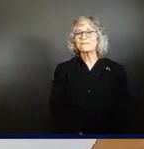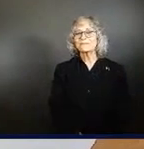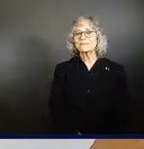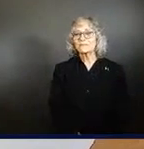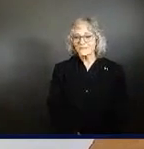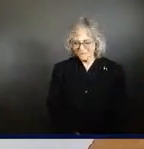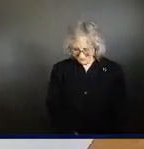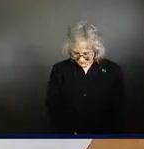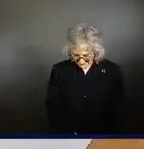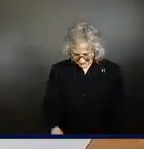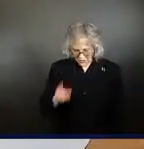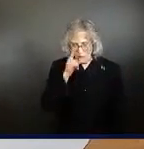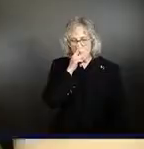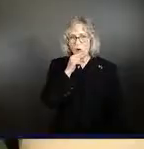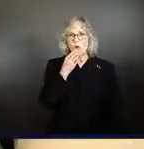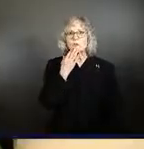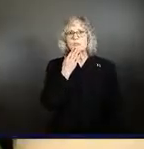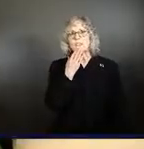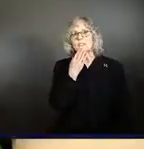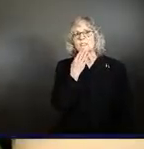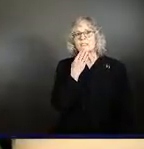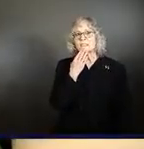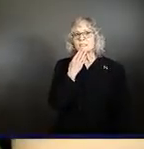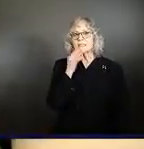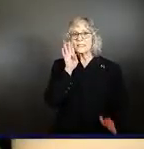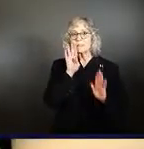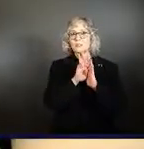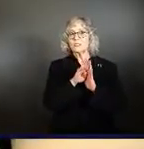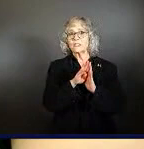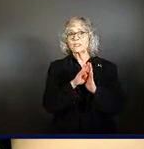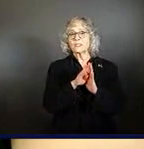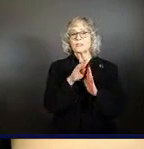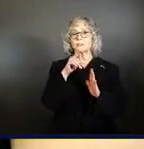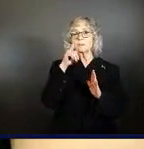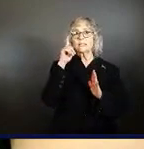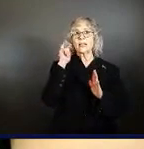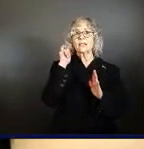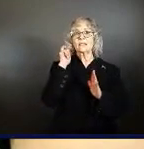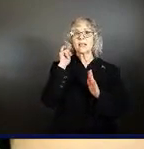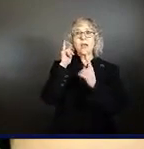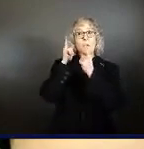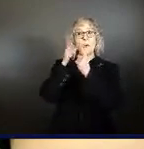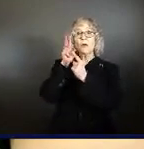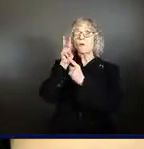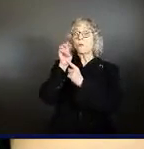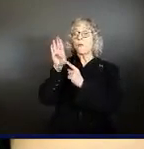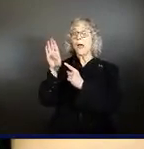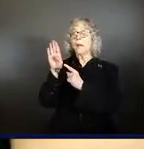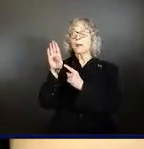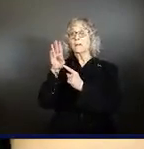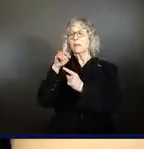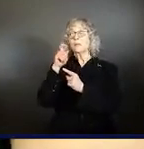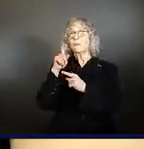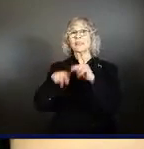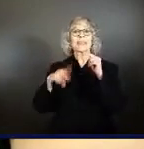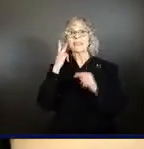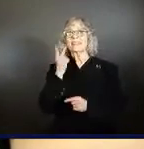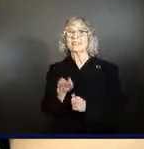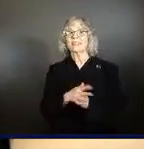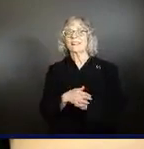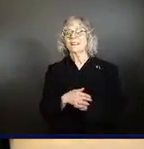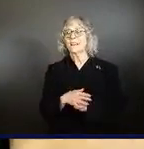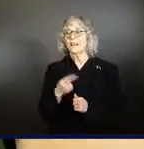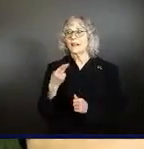They are false color images because the whole point of Webb is that it's what we can't see. Hubble